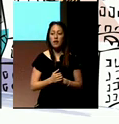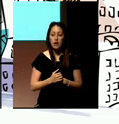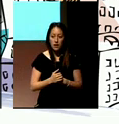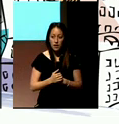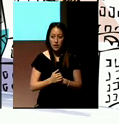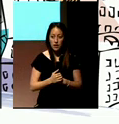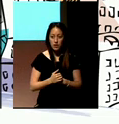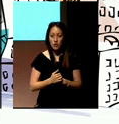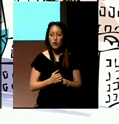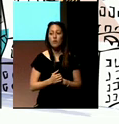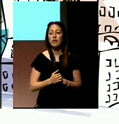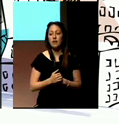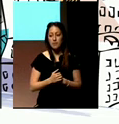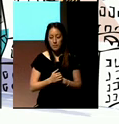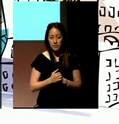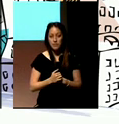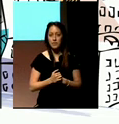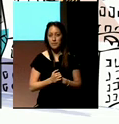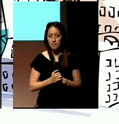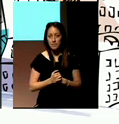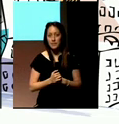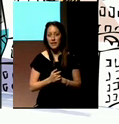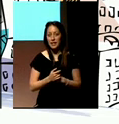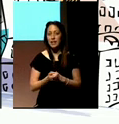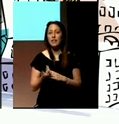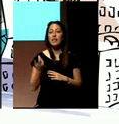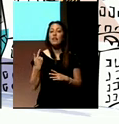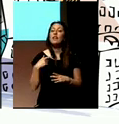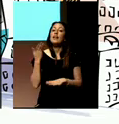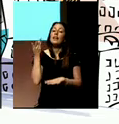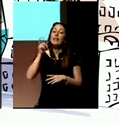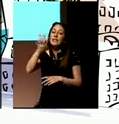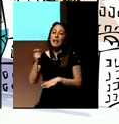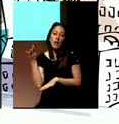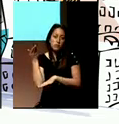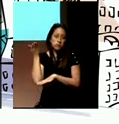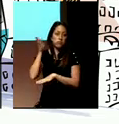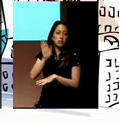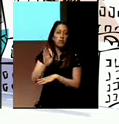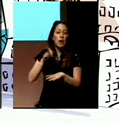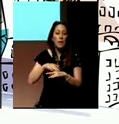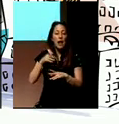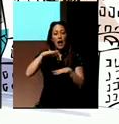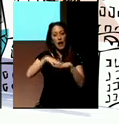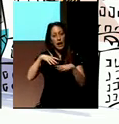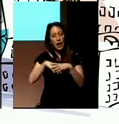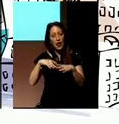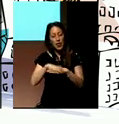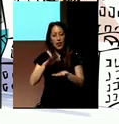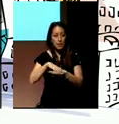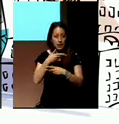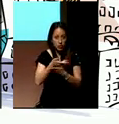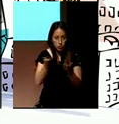She has represented Italy in the European Network of Design for All. She's a